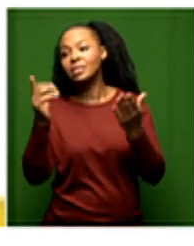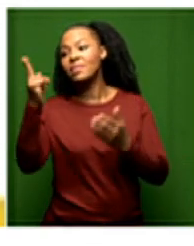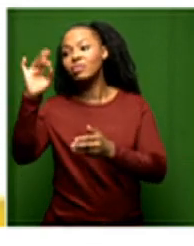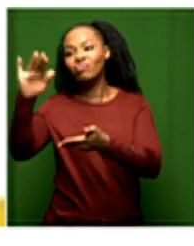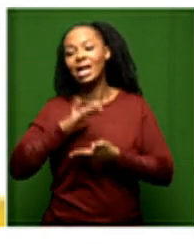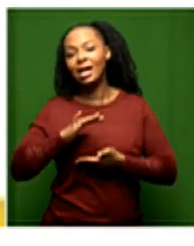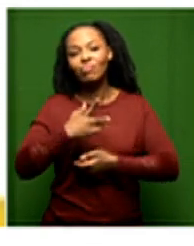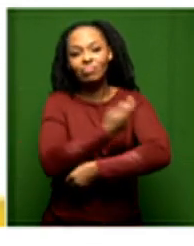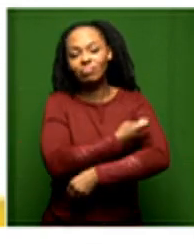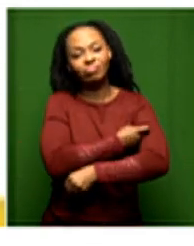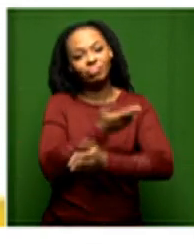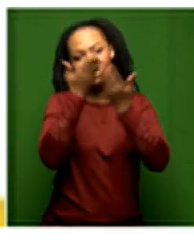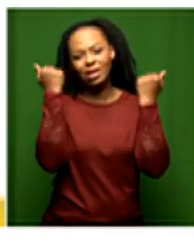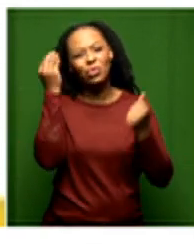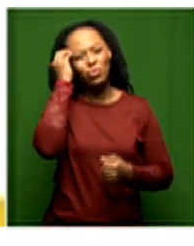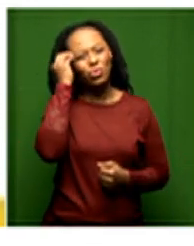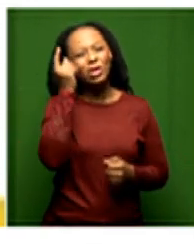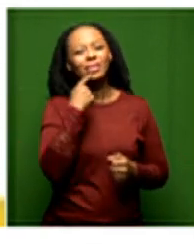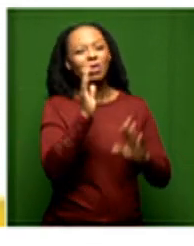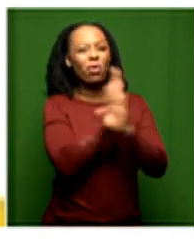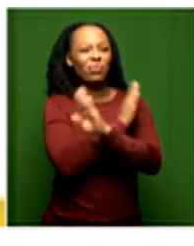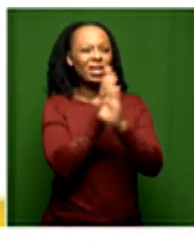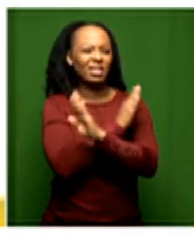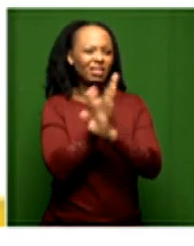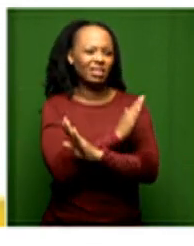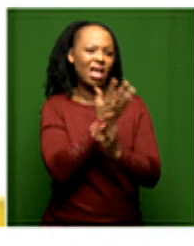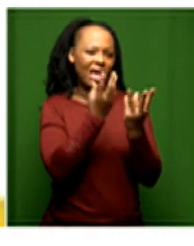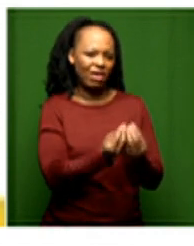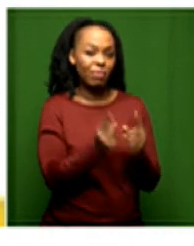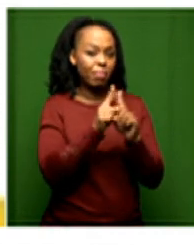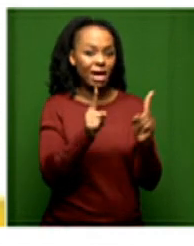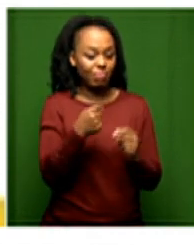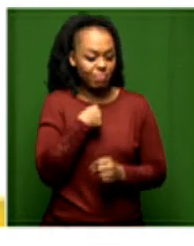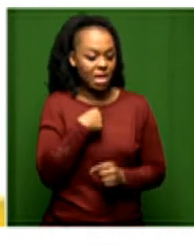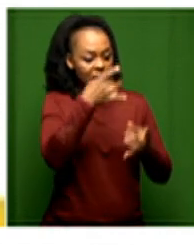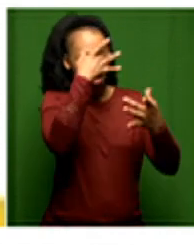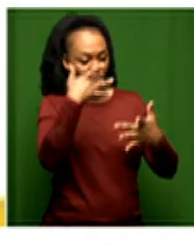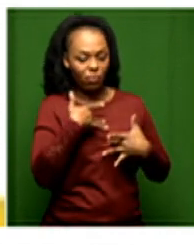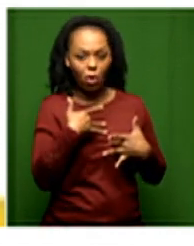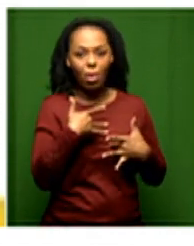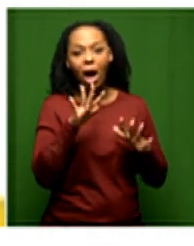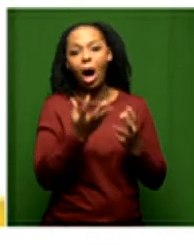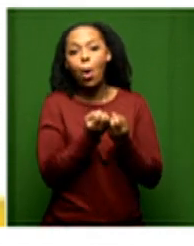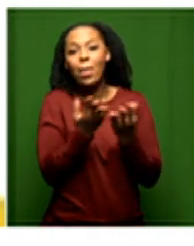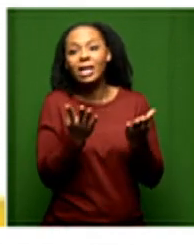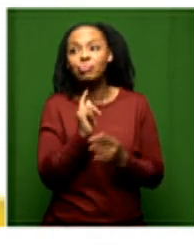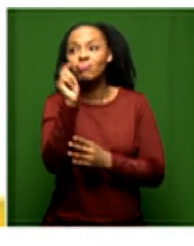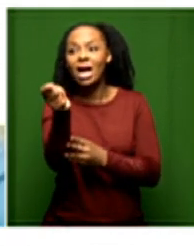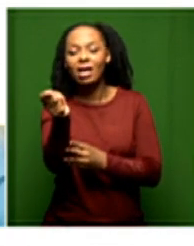these confidentiality issues, but honestly, from our side, we don't have any information of how much it costs the